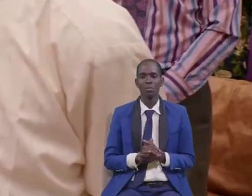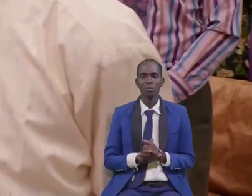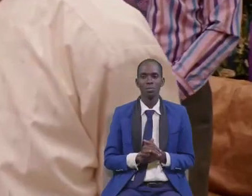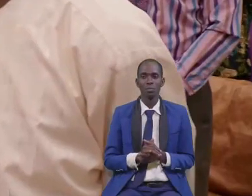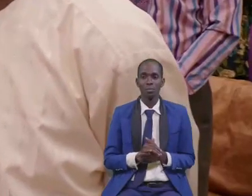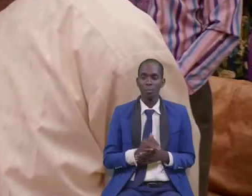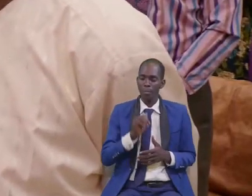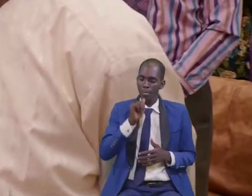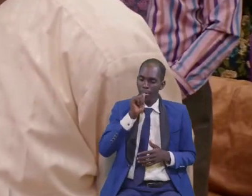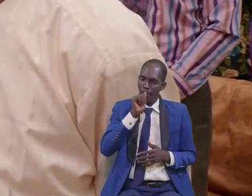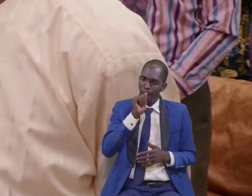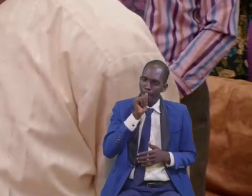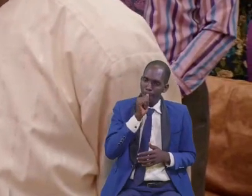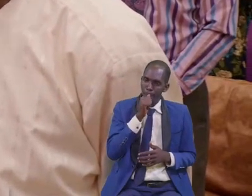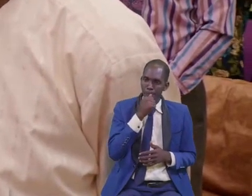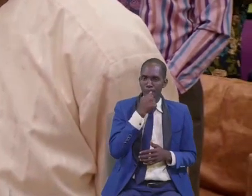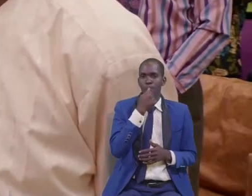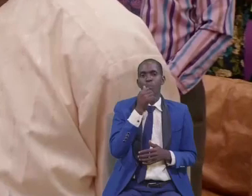Patiently.